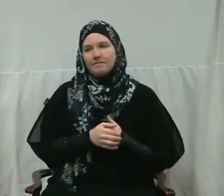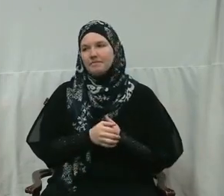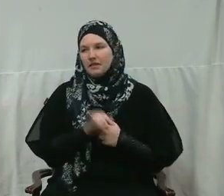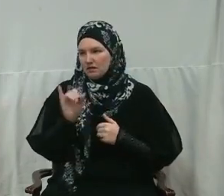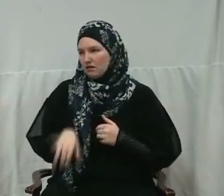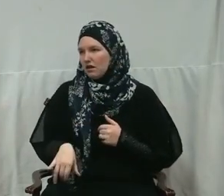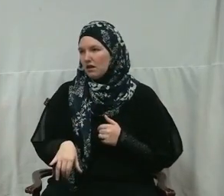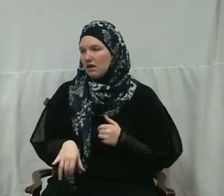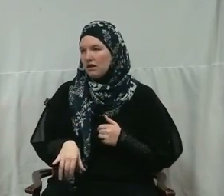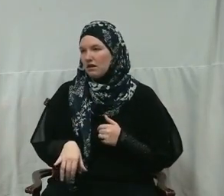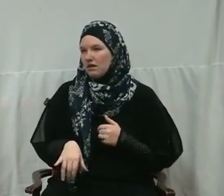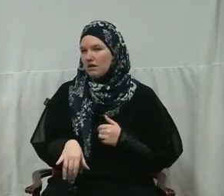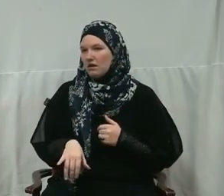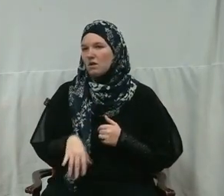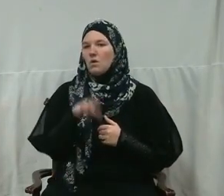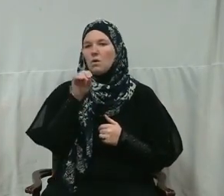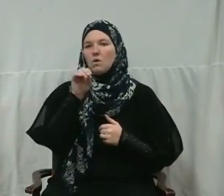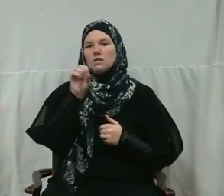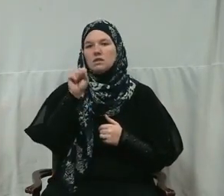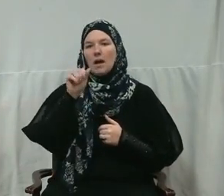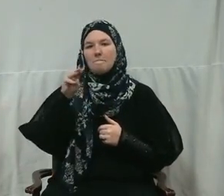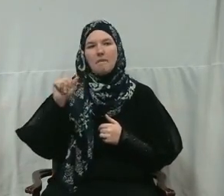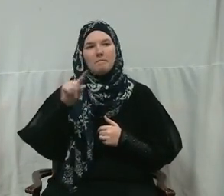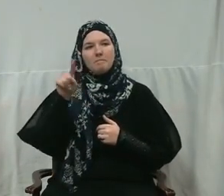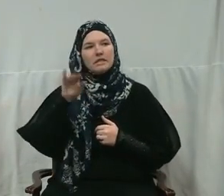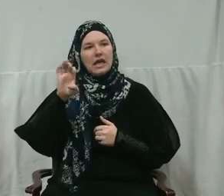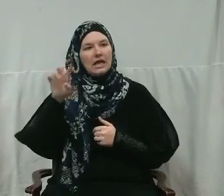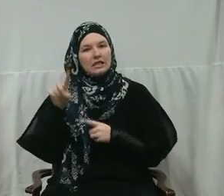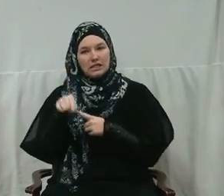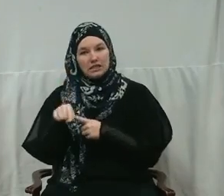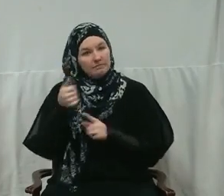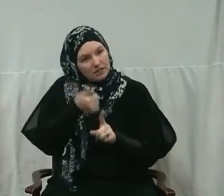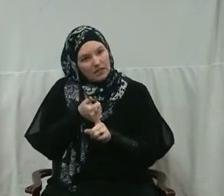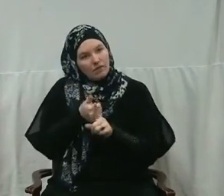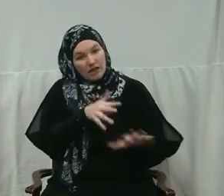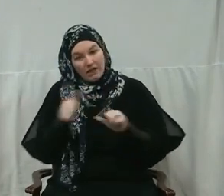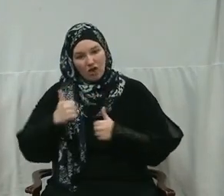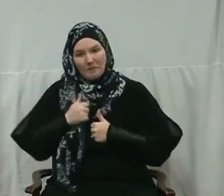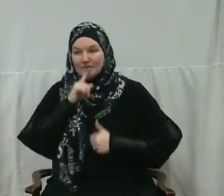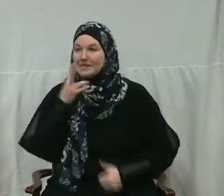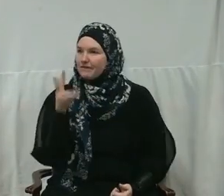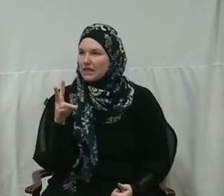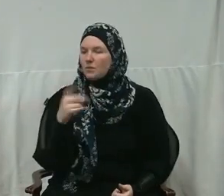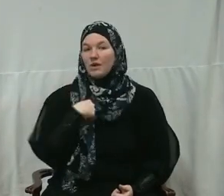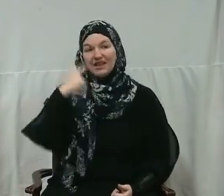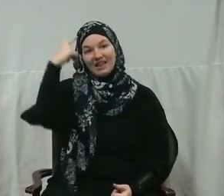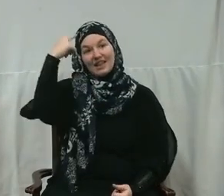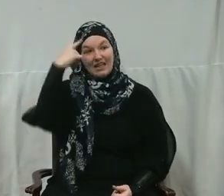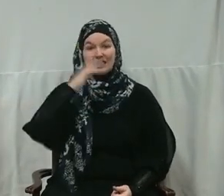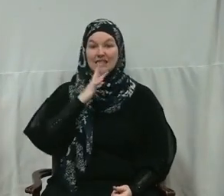That's what it is. Usama ibn Zayd, when he led the army, he was 17. We think today and